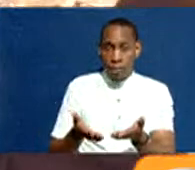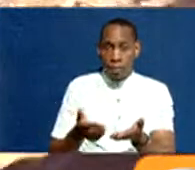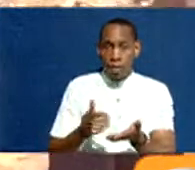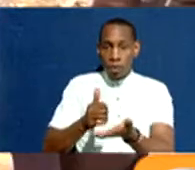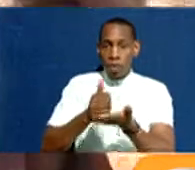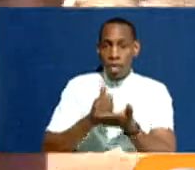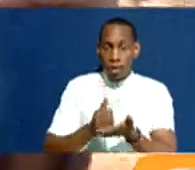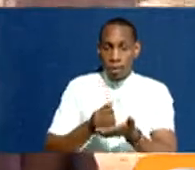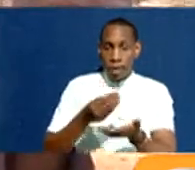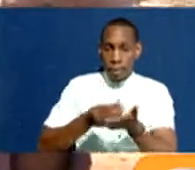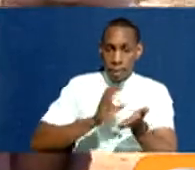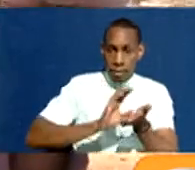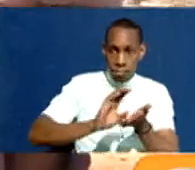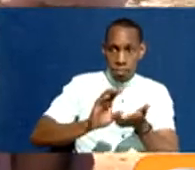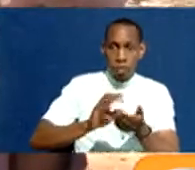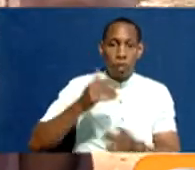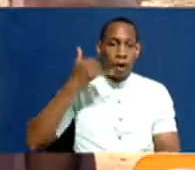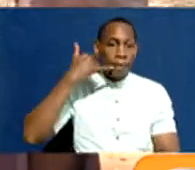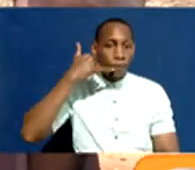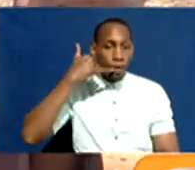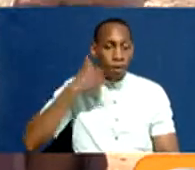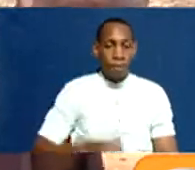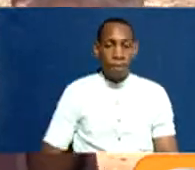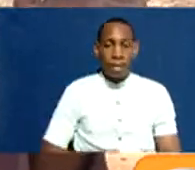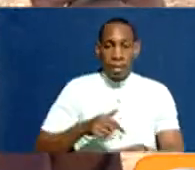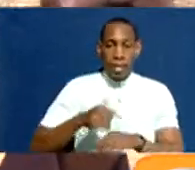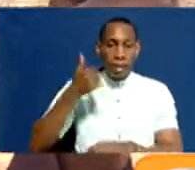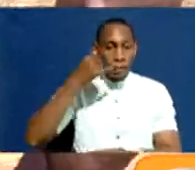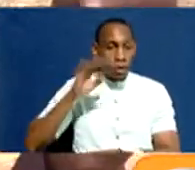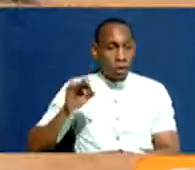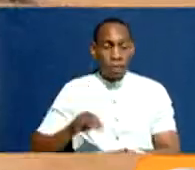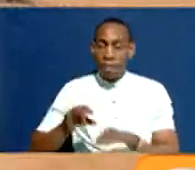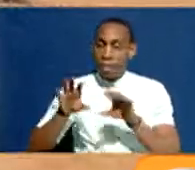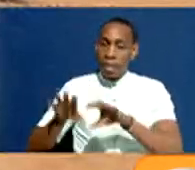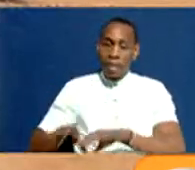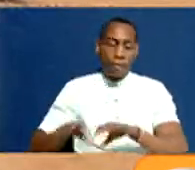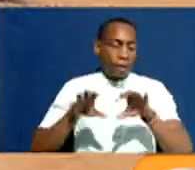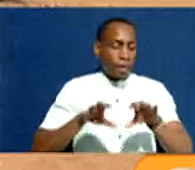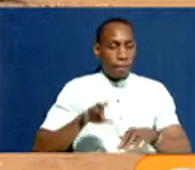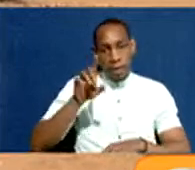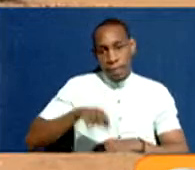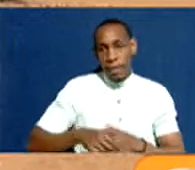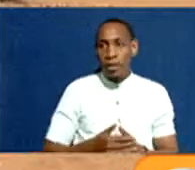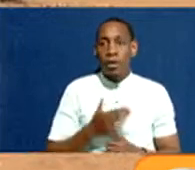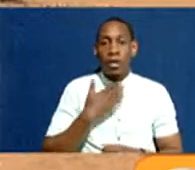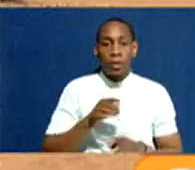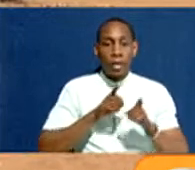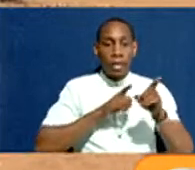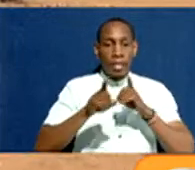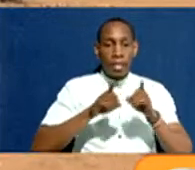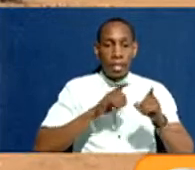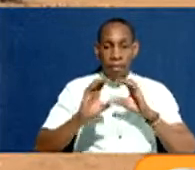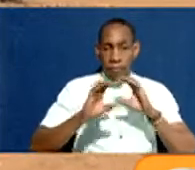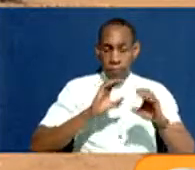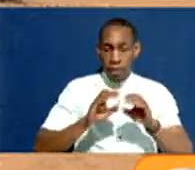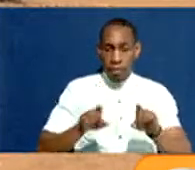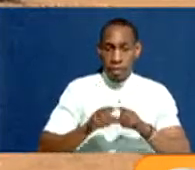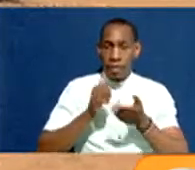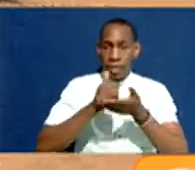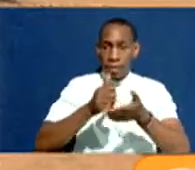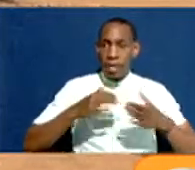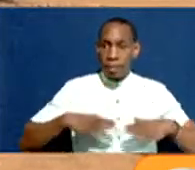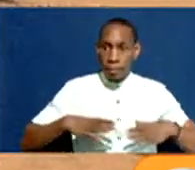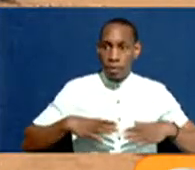wa cash transfer kwa simu. Wakizima tutateseka. Tunataka watu wa Safaricom pia wasaidie wananchi.